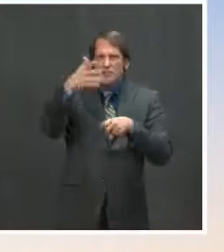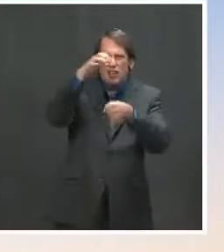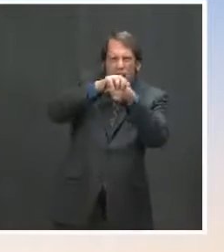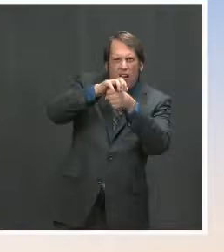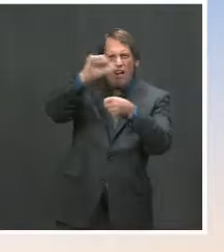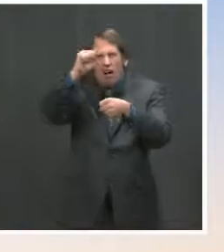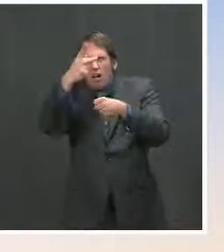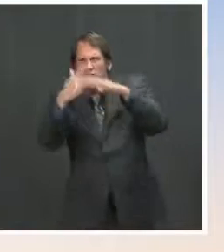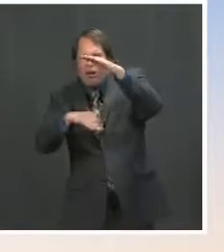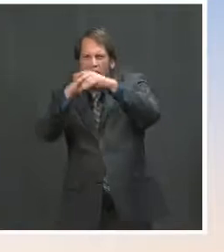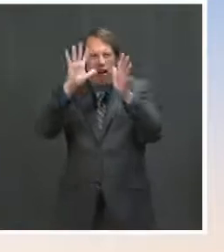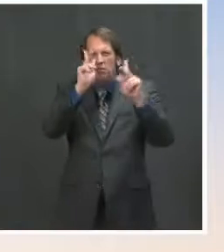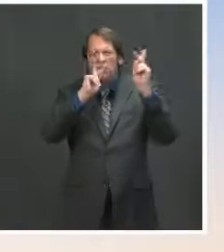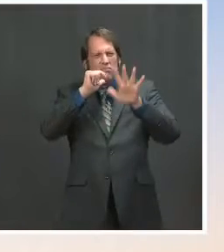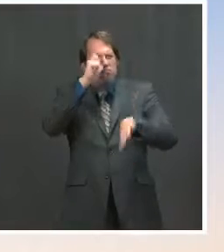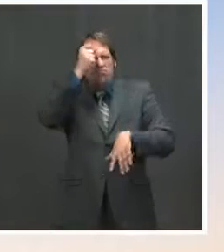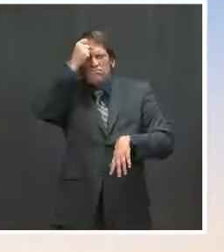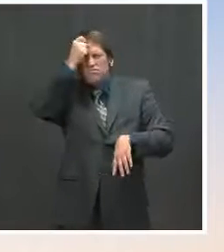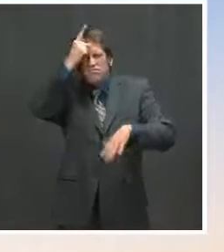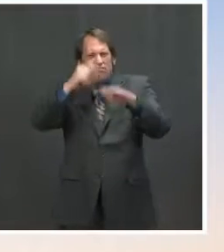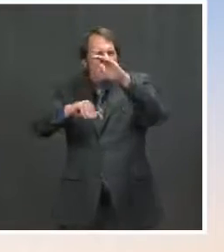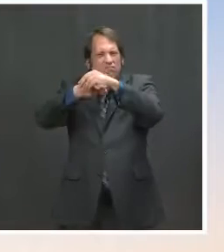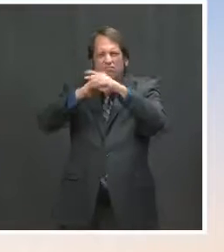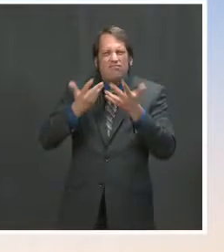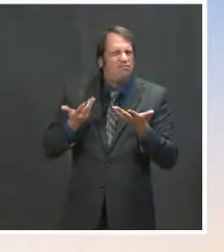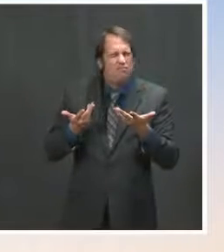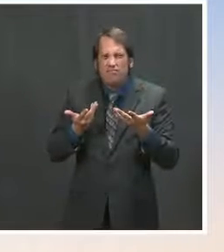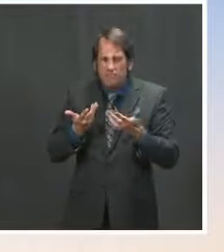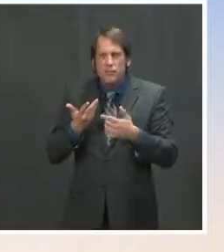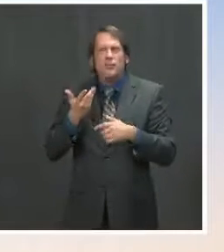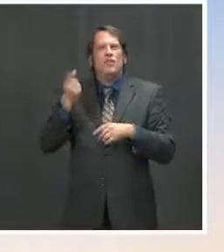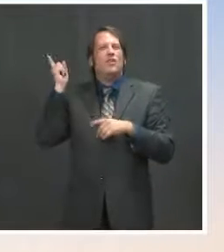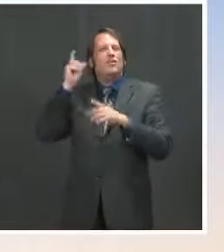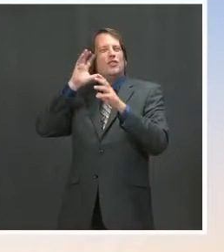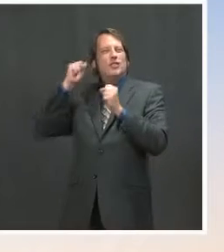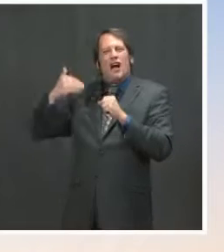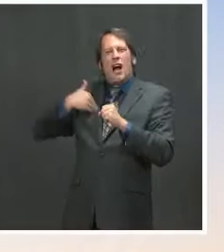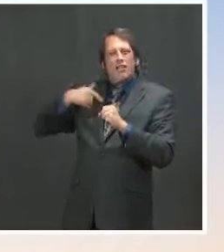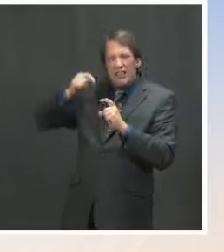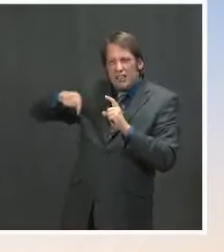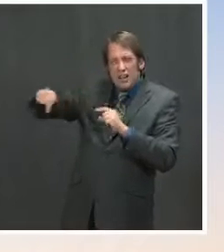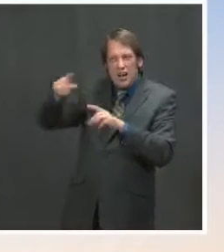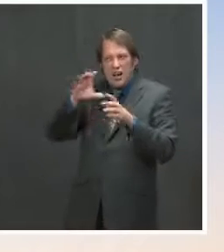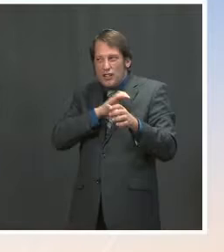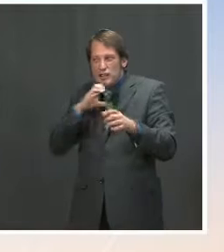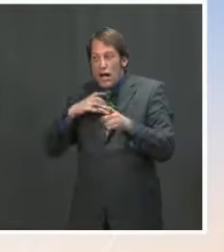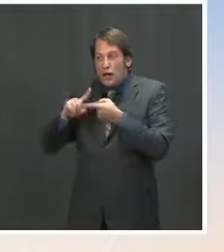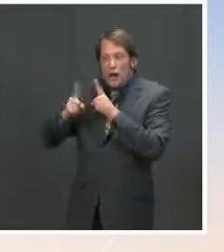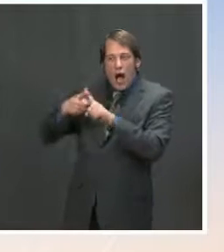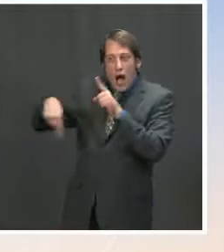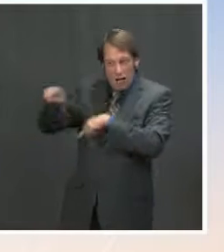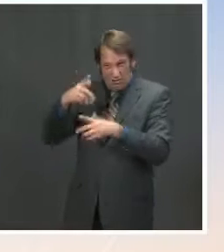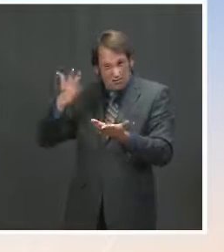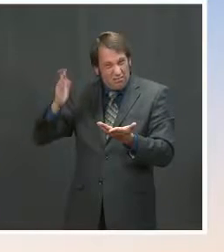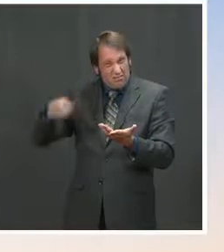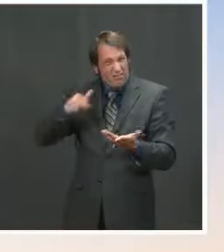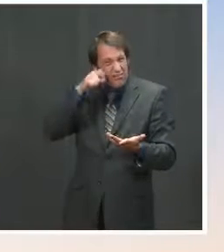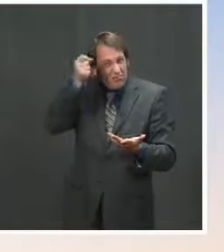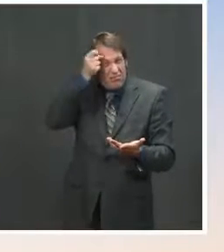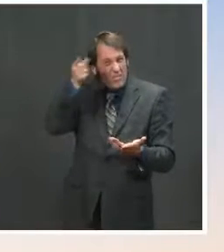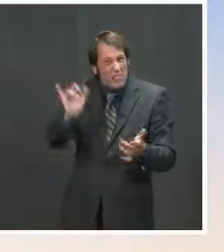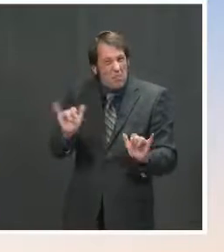allies on the Hill be some of those people that did not clearly understand? Well, I don't think I was placing blame. I was more characterizing that